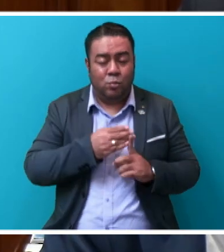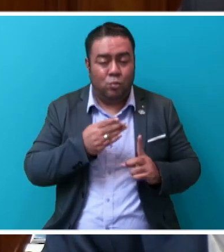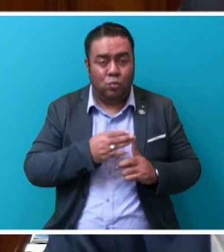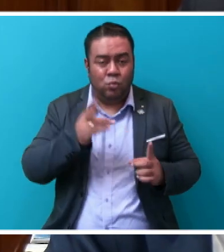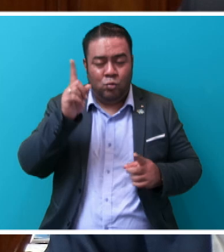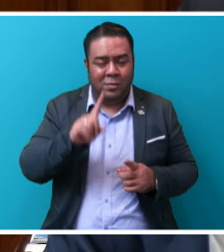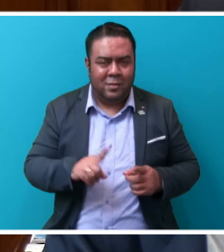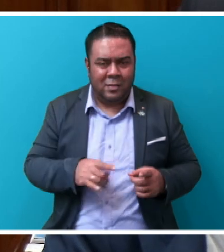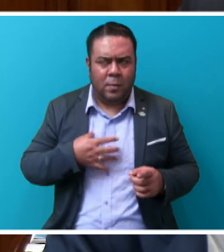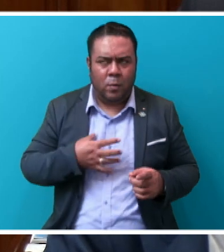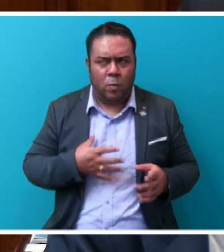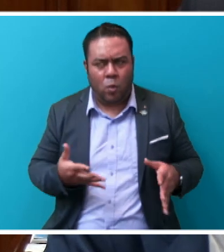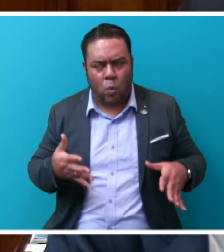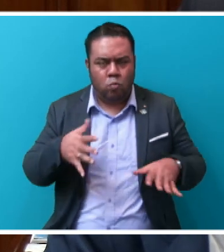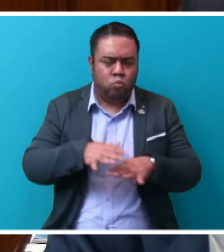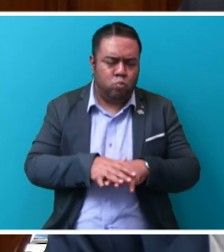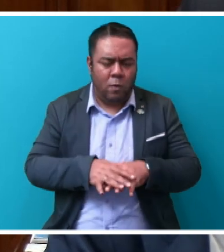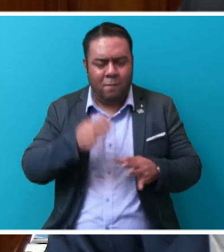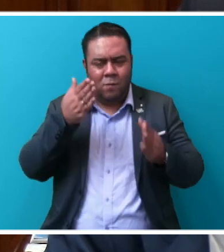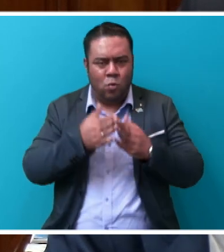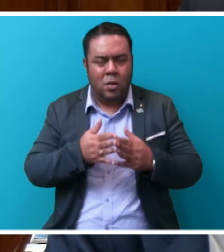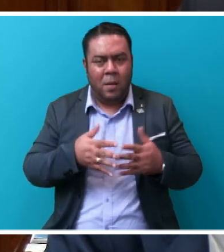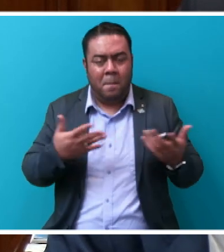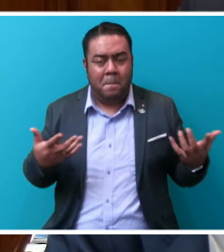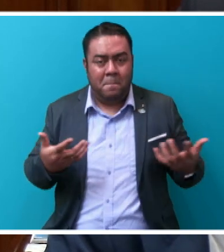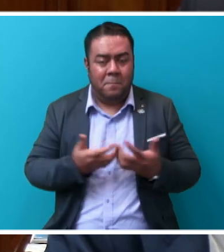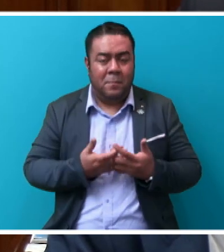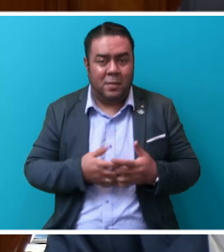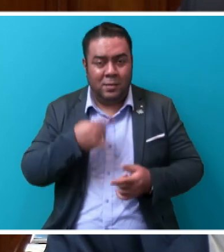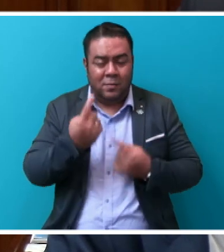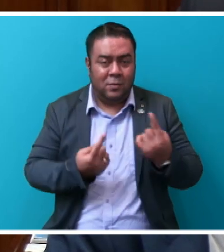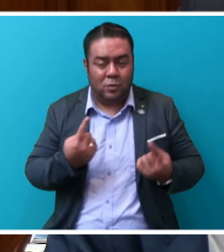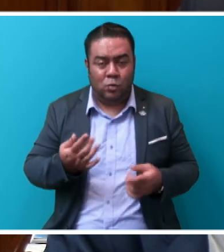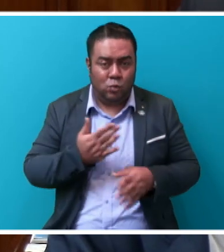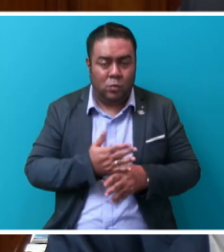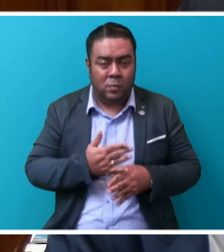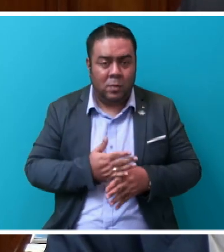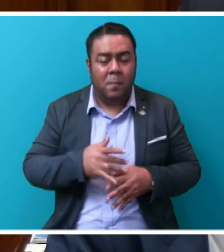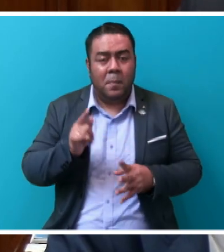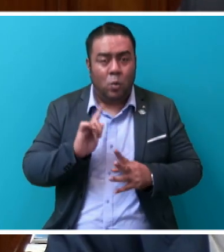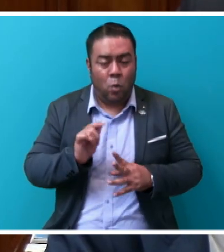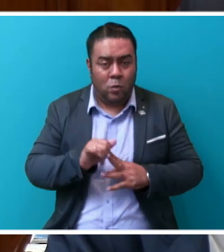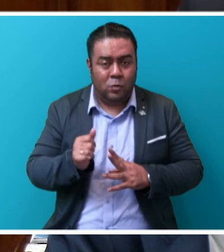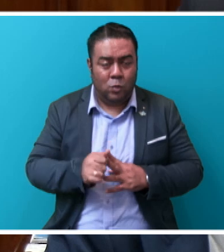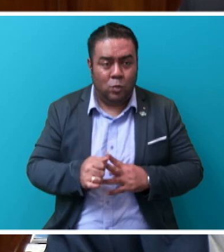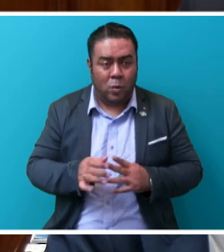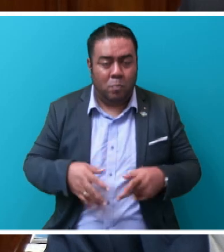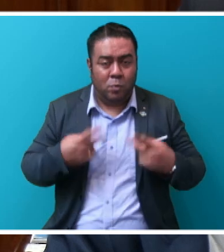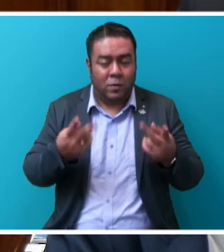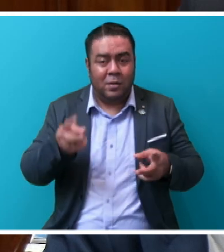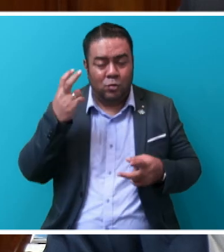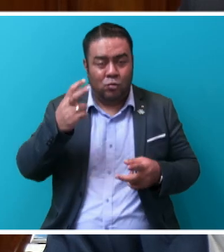more holistic, focusing not only on matching individuals to jobs, but also on providing